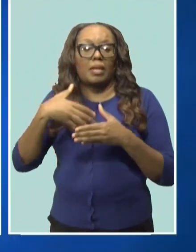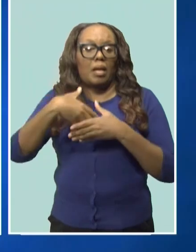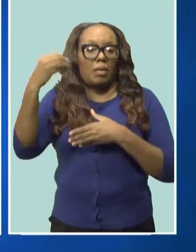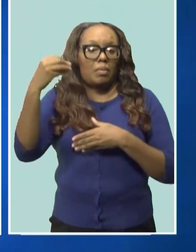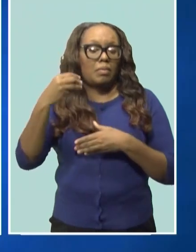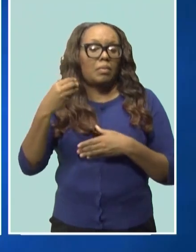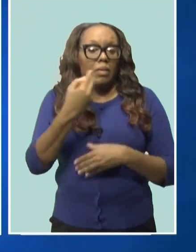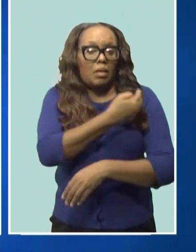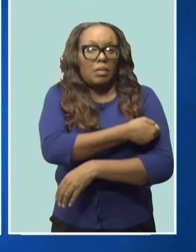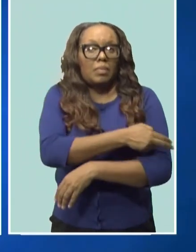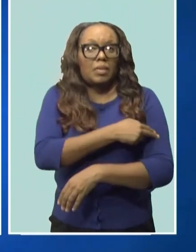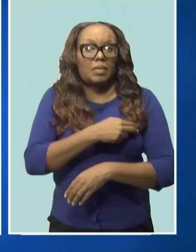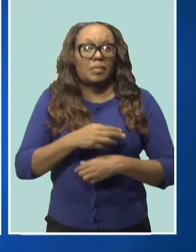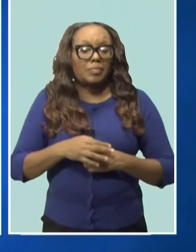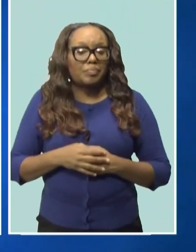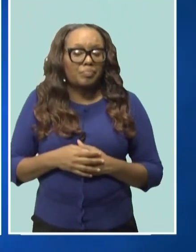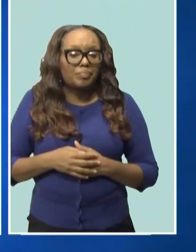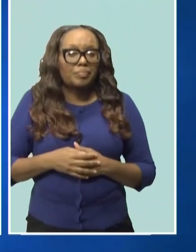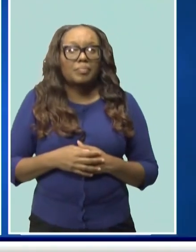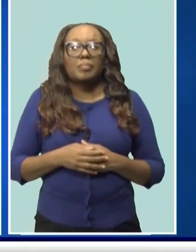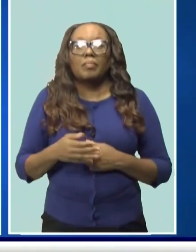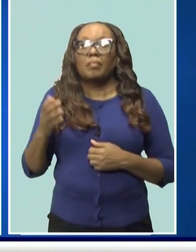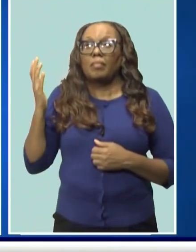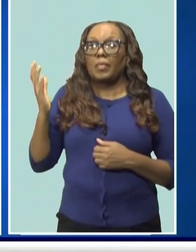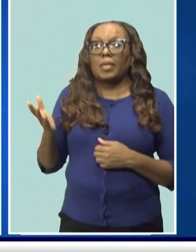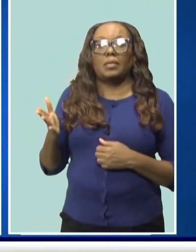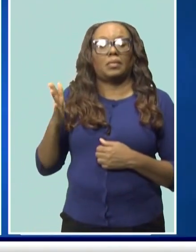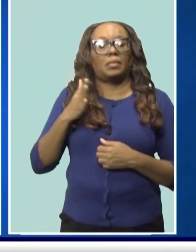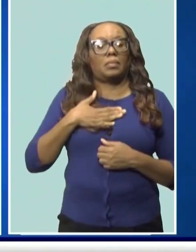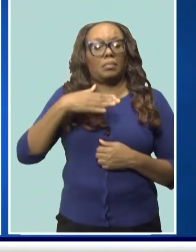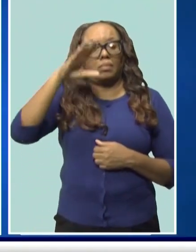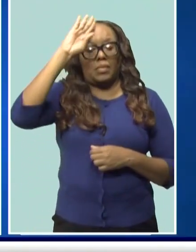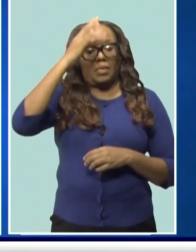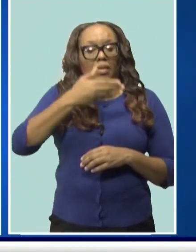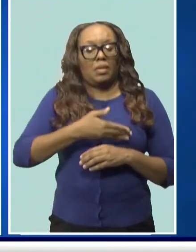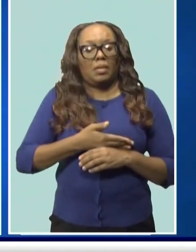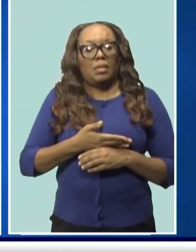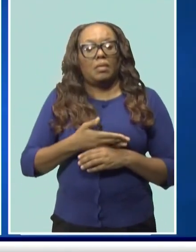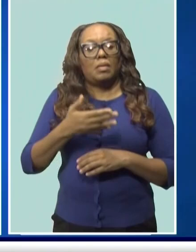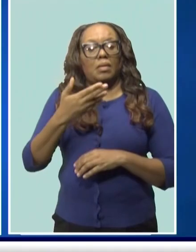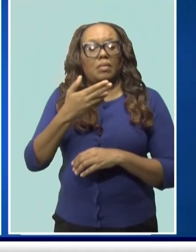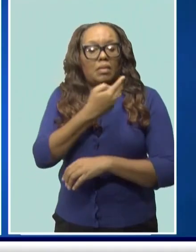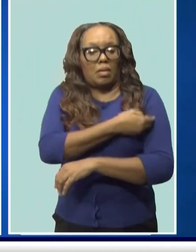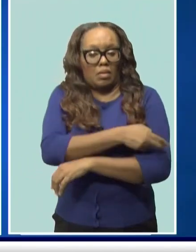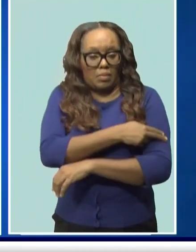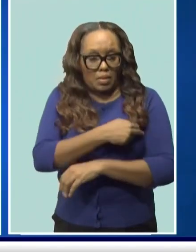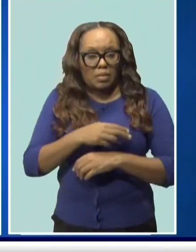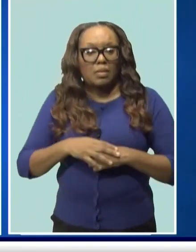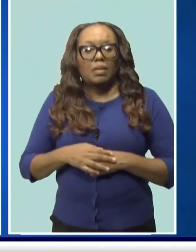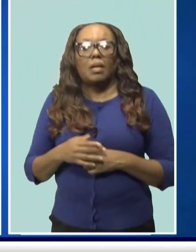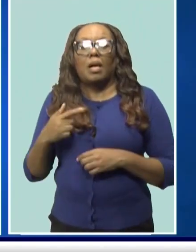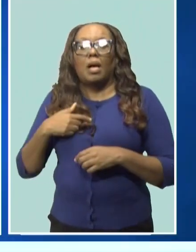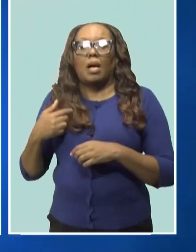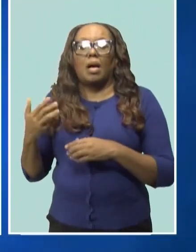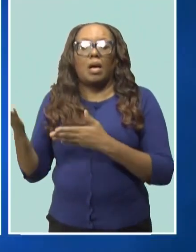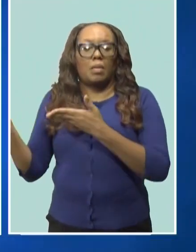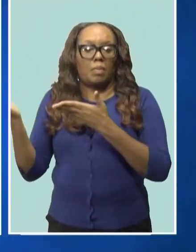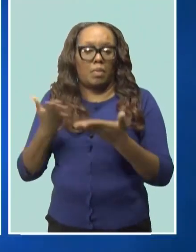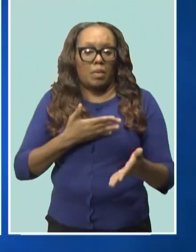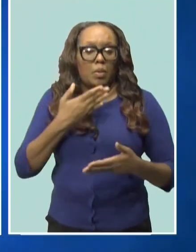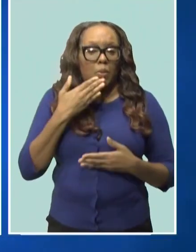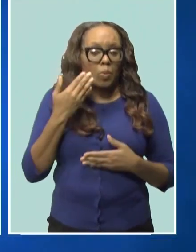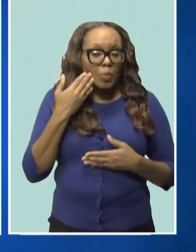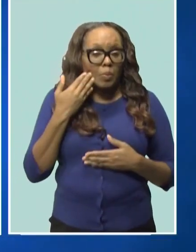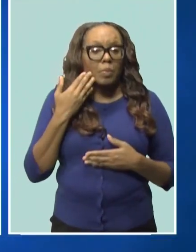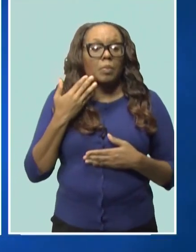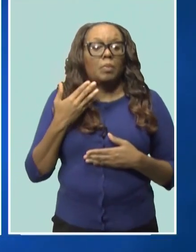About 7:15, I bring you back here from the hospital, and as I was going on my